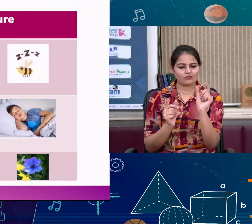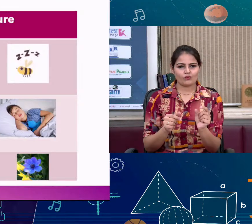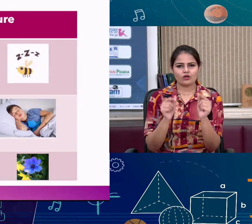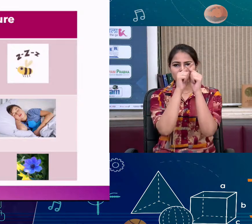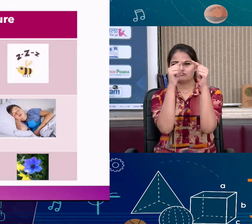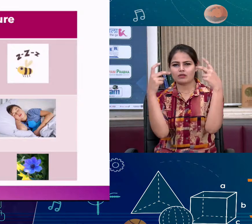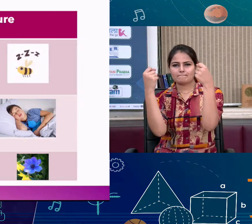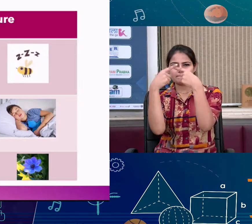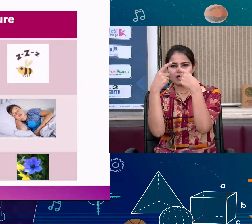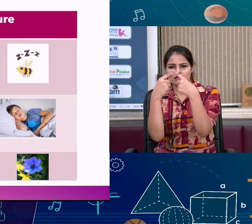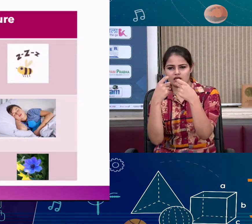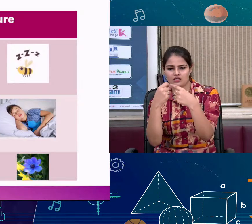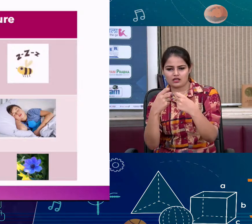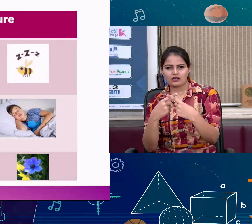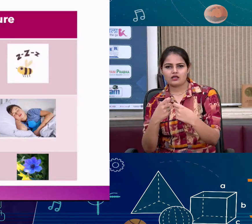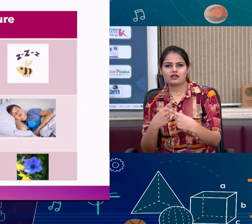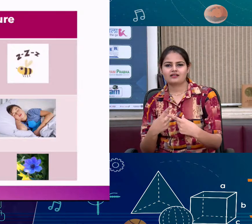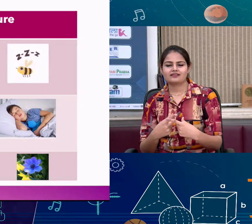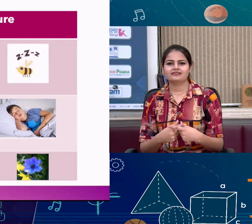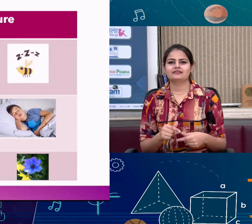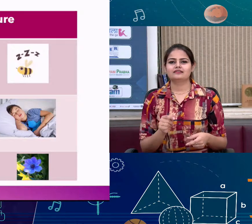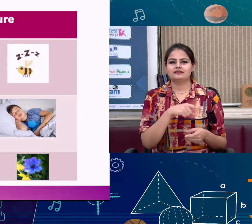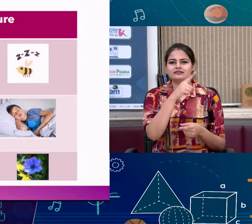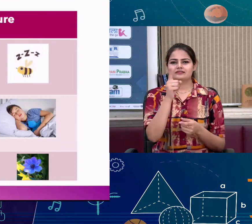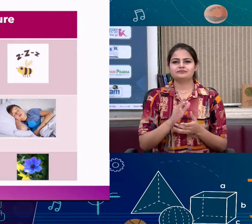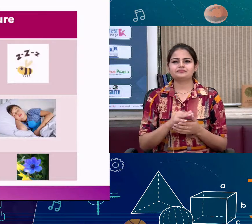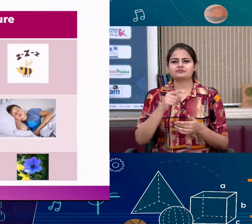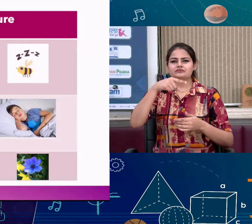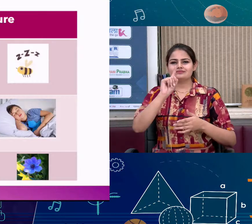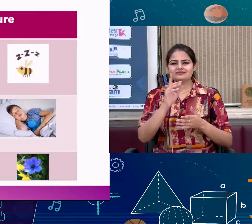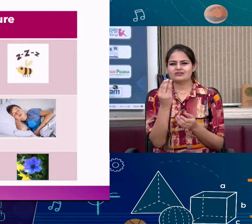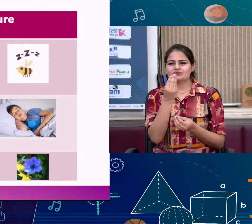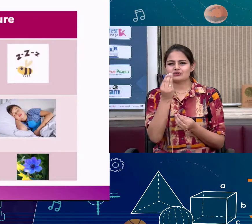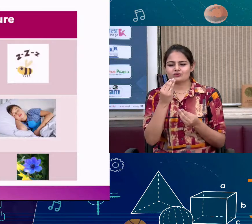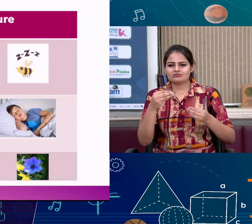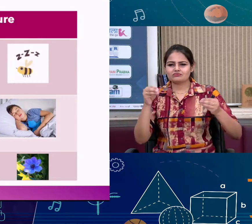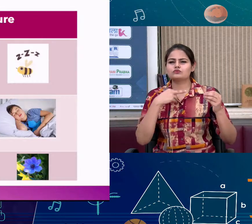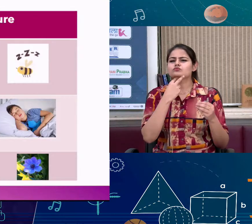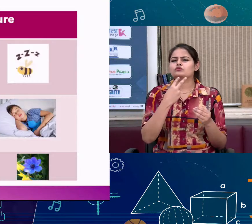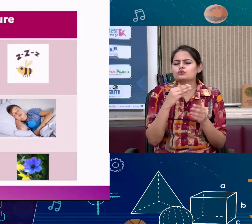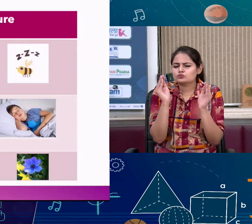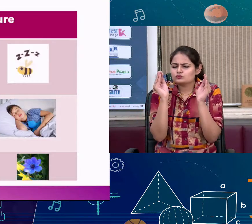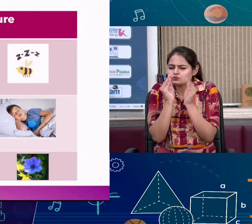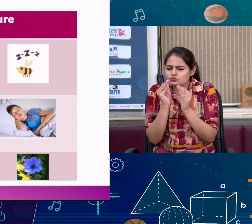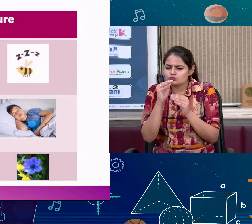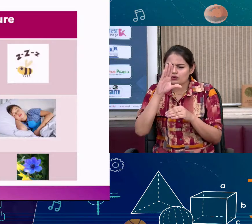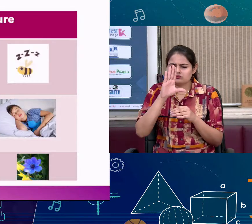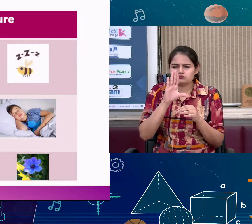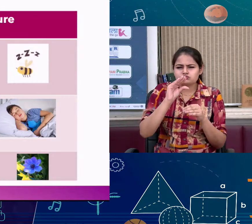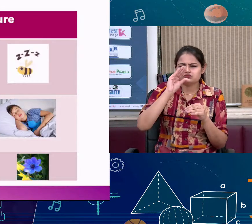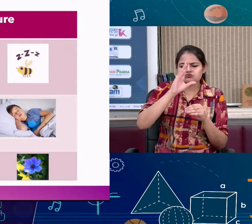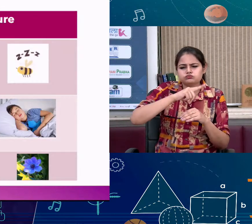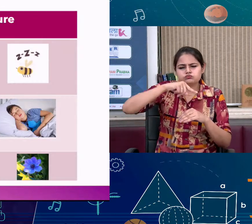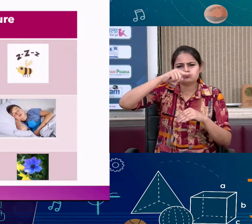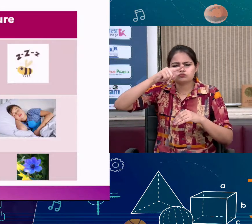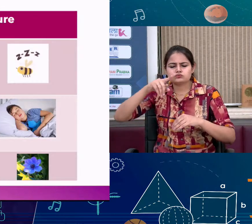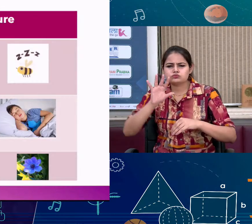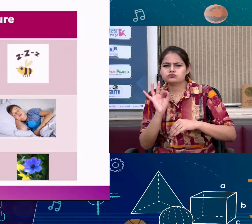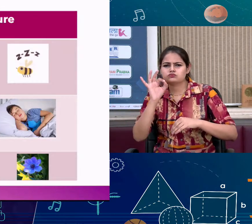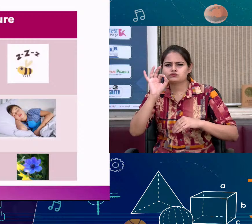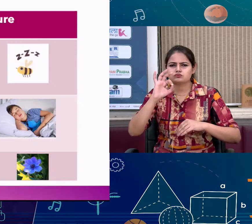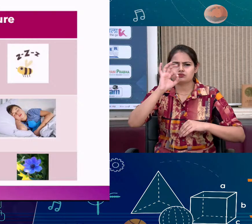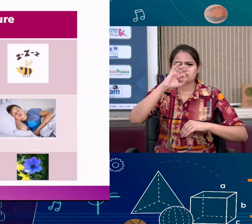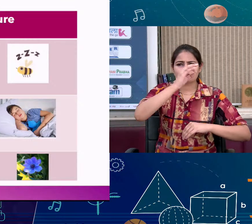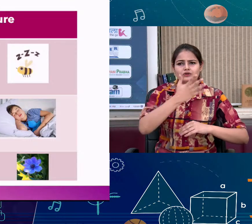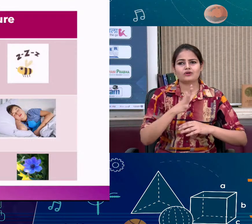you. Making a low continuous humming or murmuring sound, a sleepy or inattentive person, very beautiful